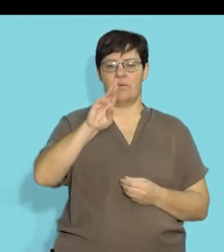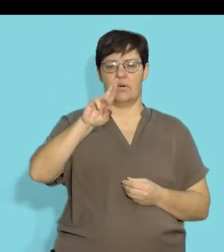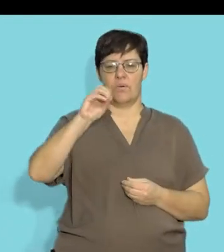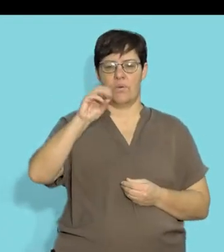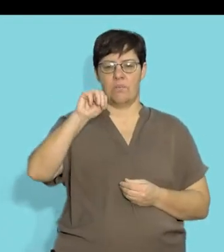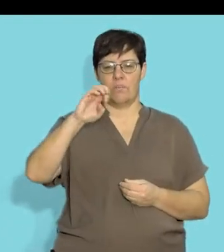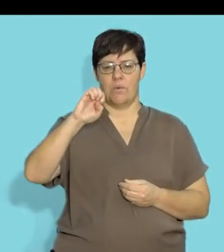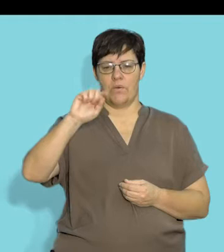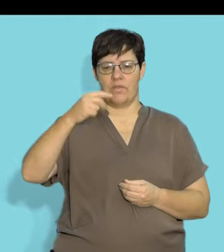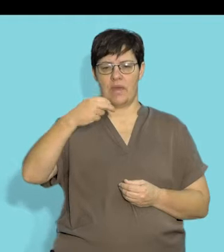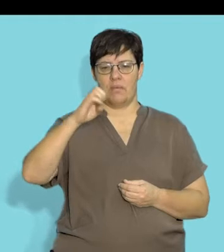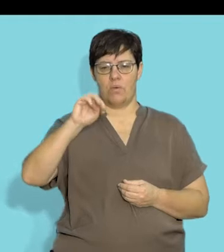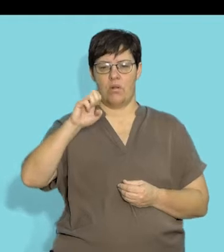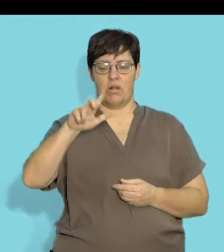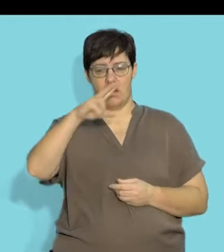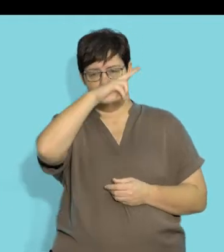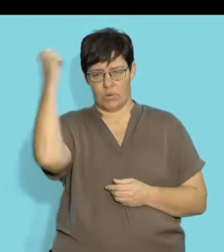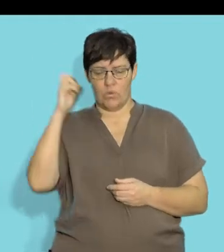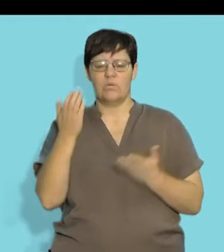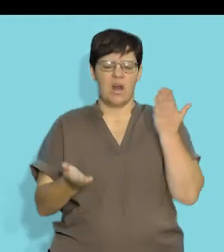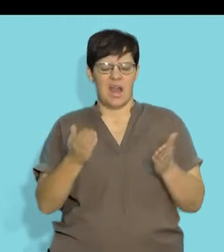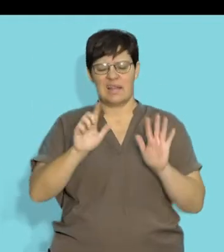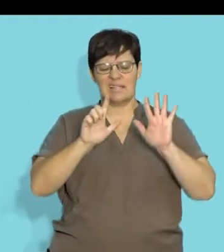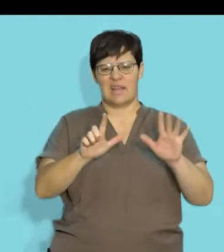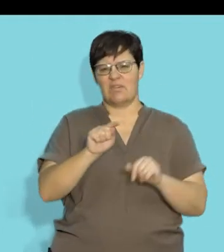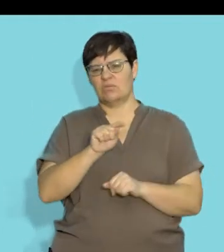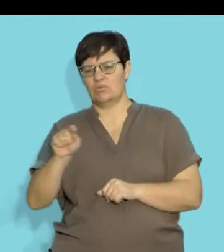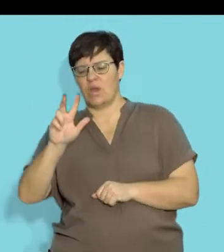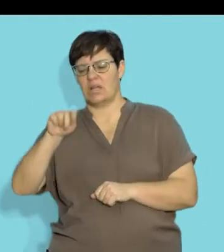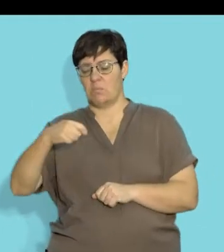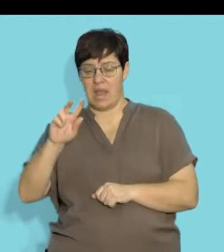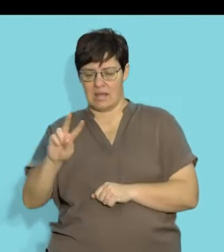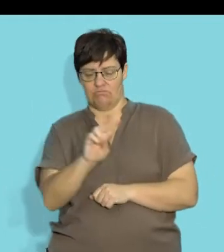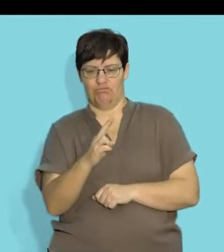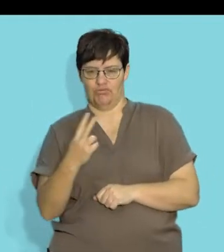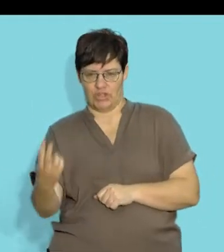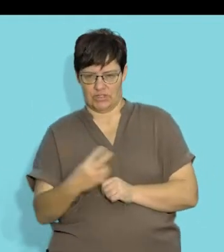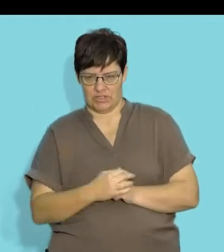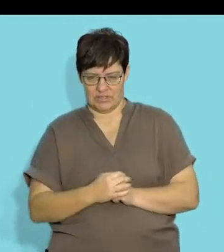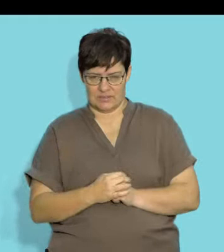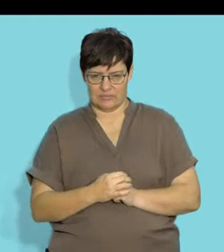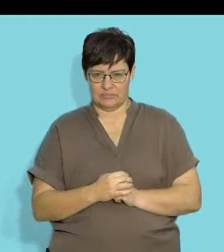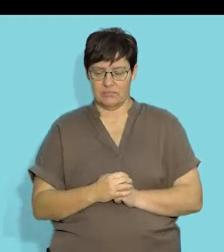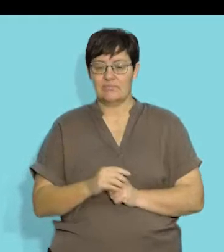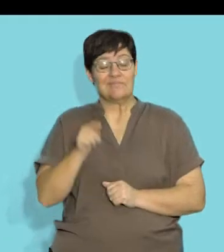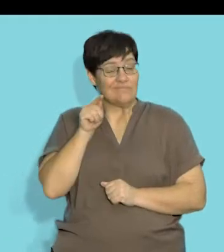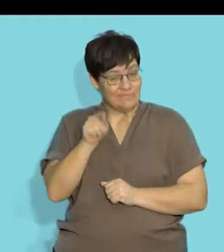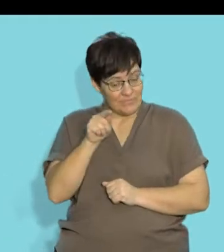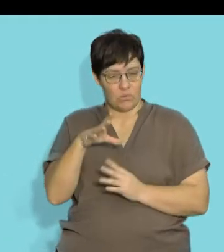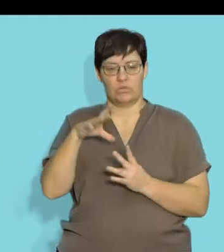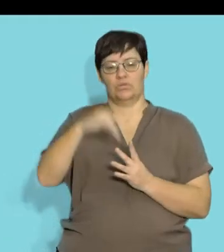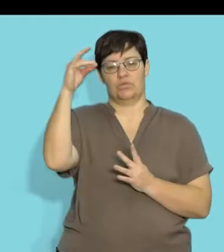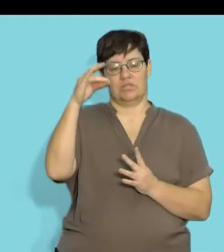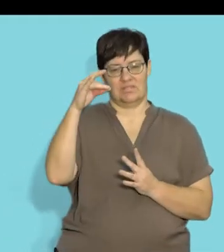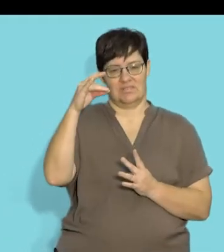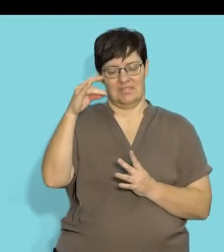blue, whose color change is between pH 7 and 8.8. Okay. This is actually the one